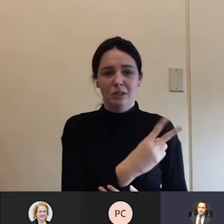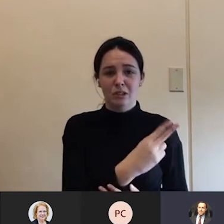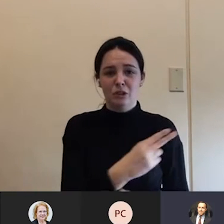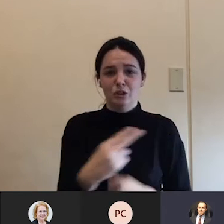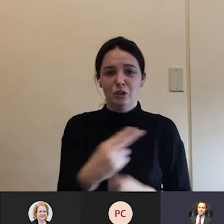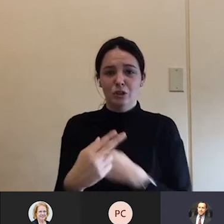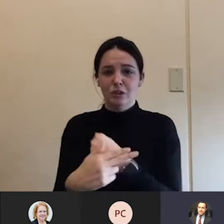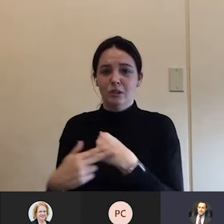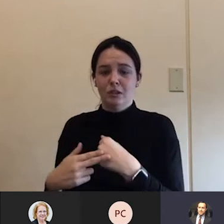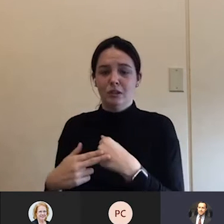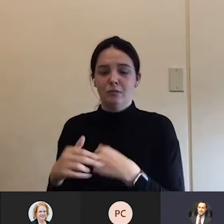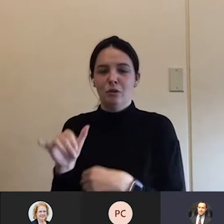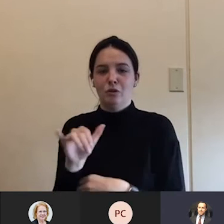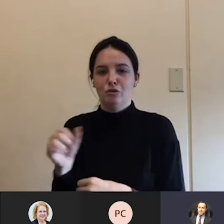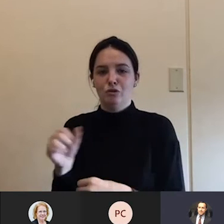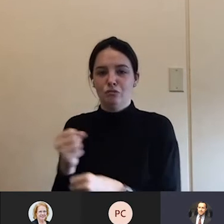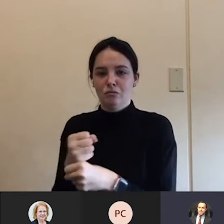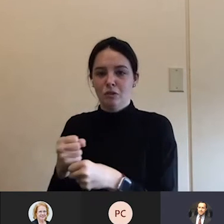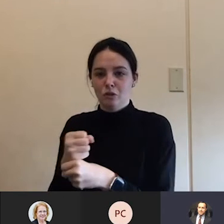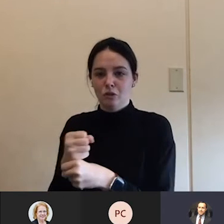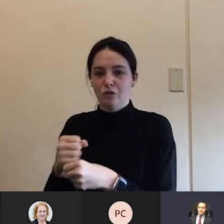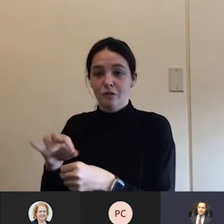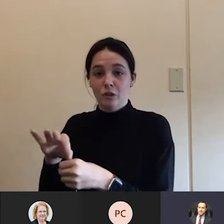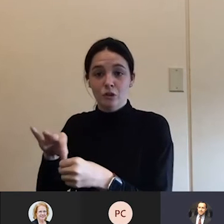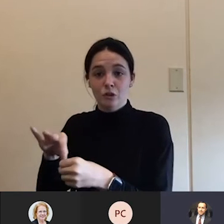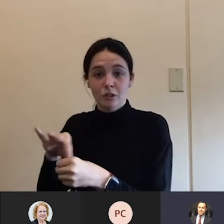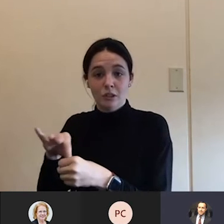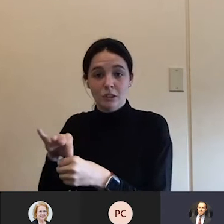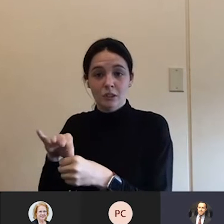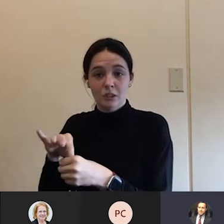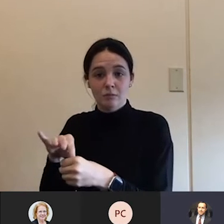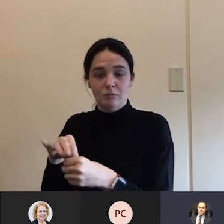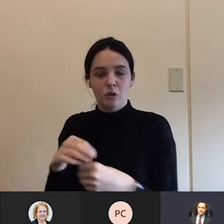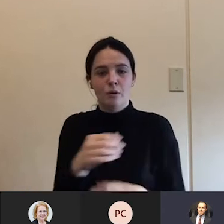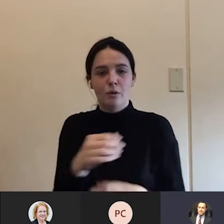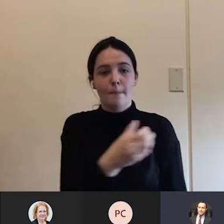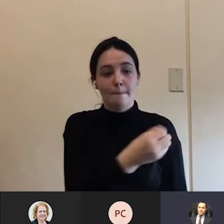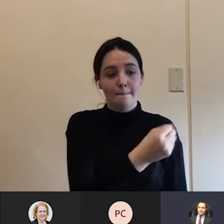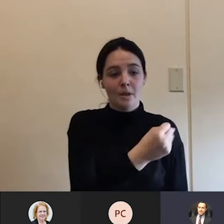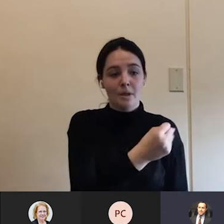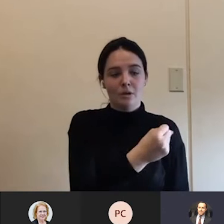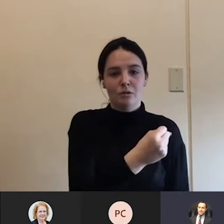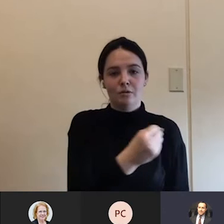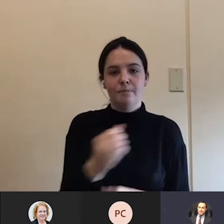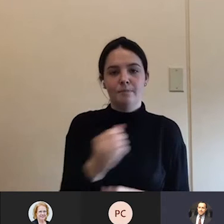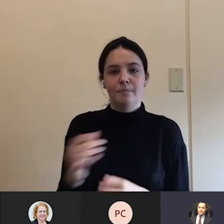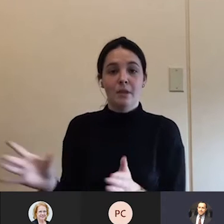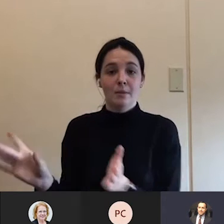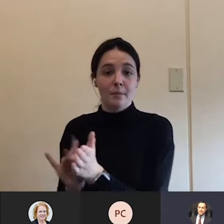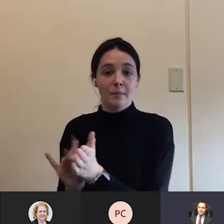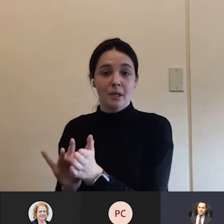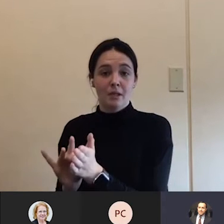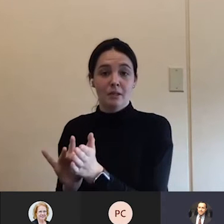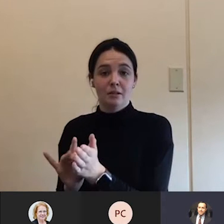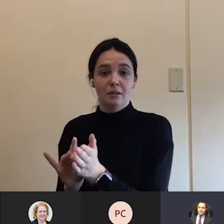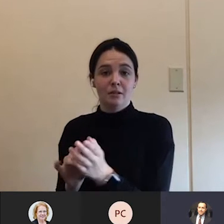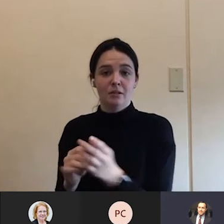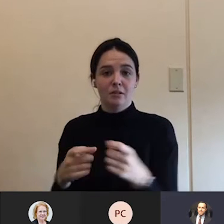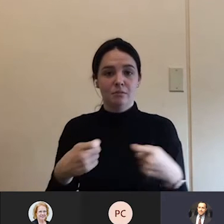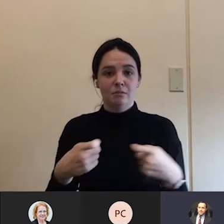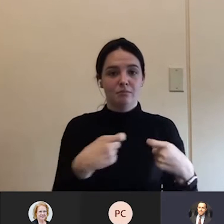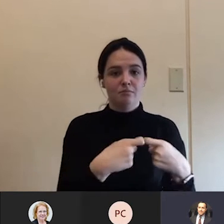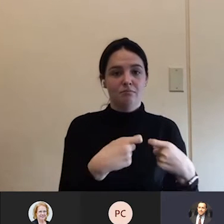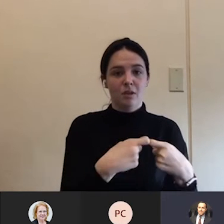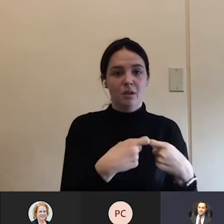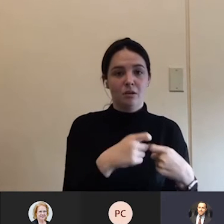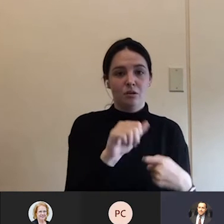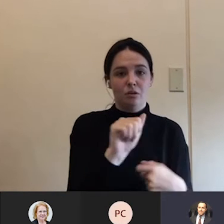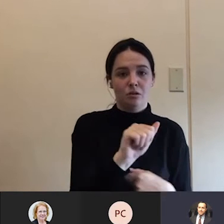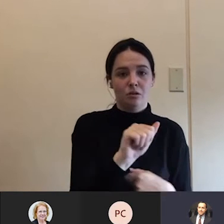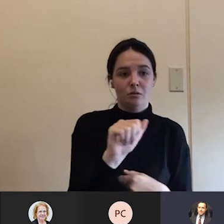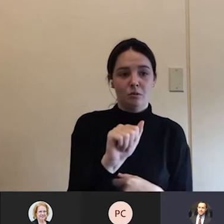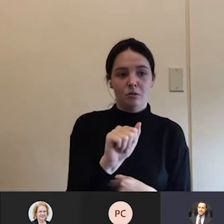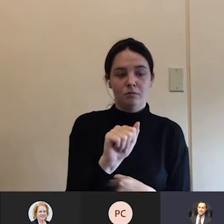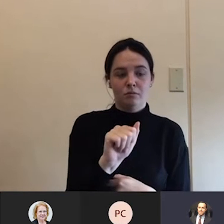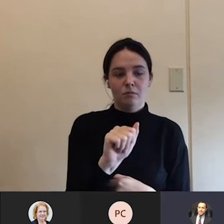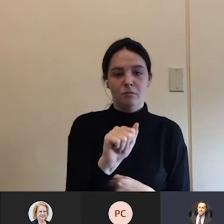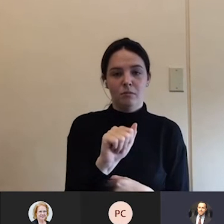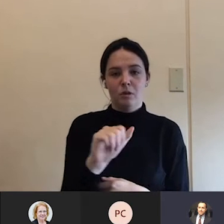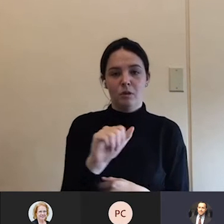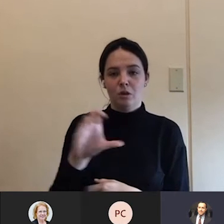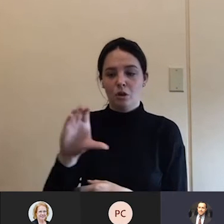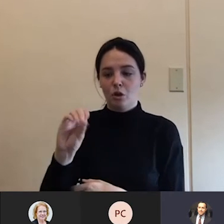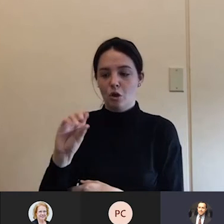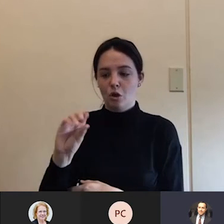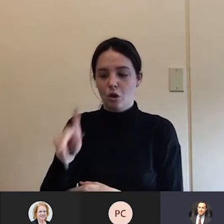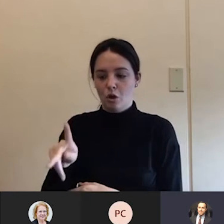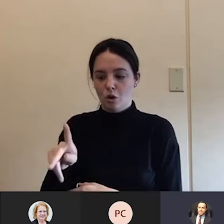creamer, and then also some magnets, 1 AA battery, and a piece of copper wire longer than the